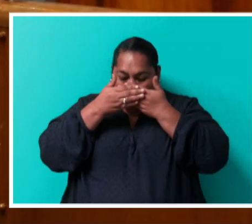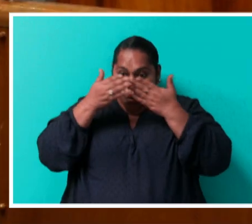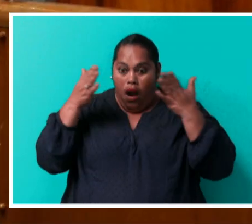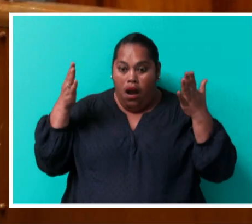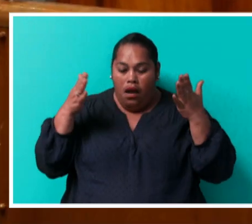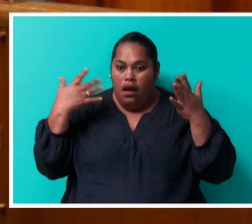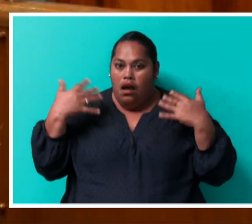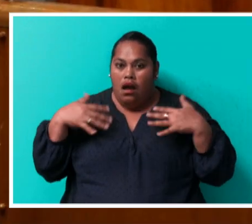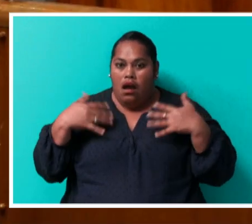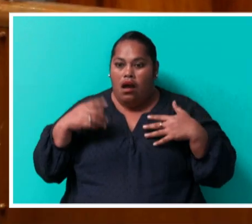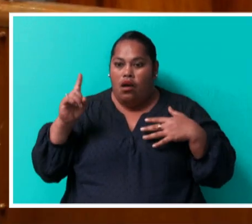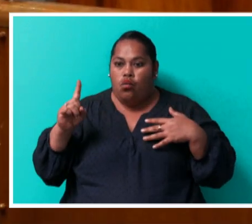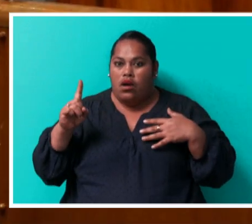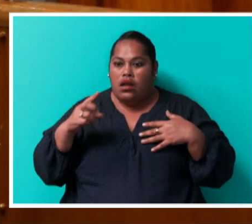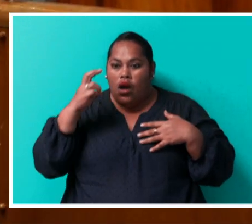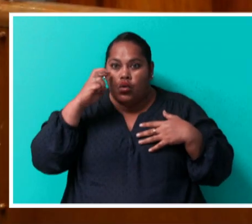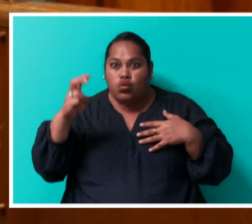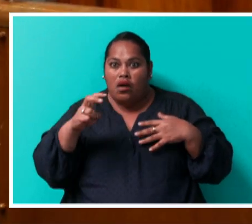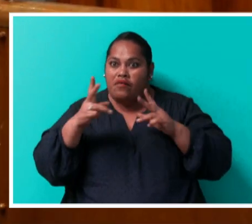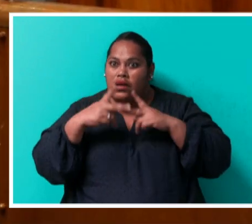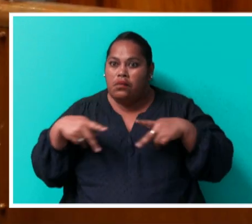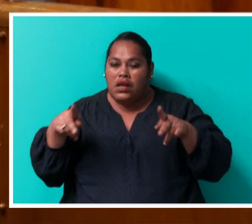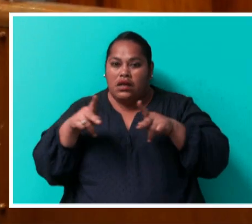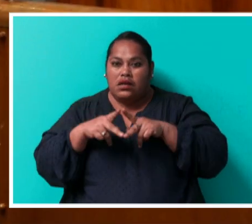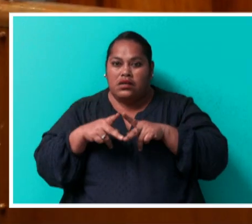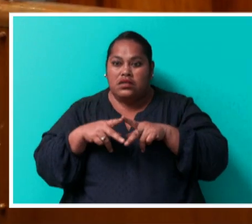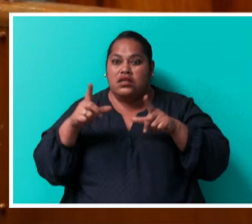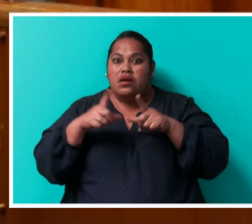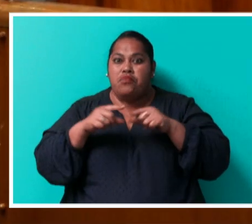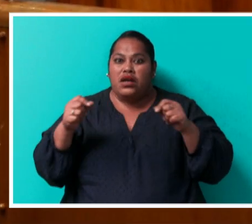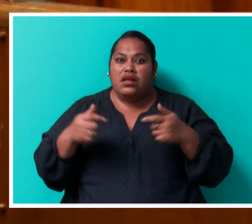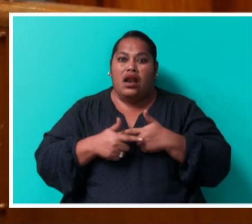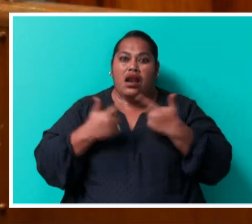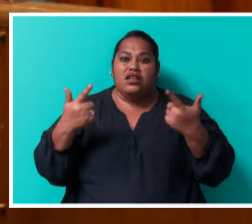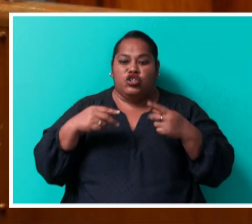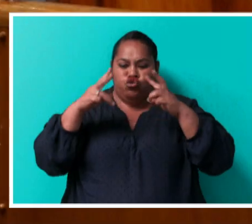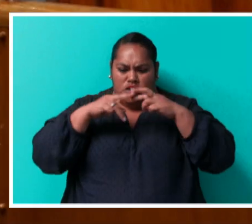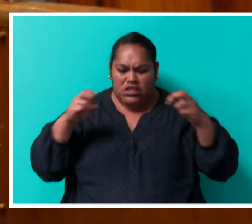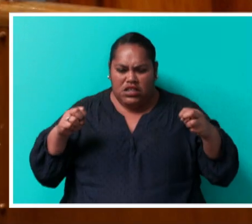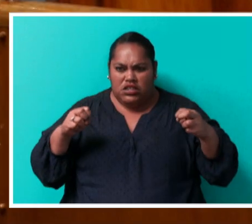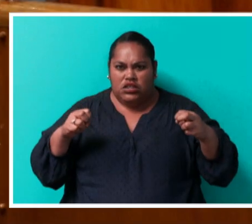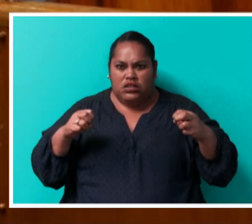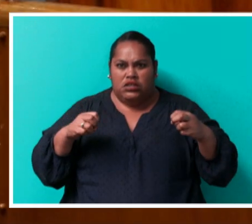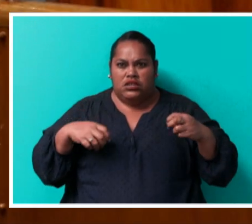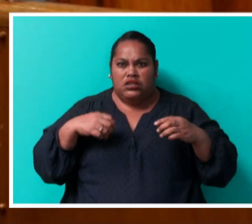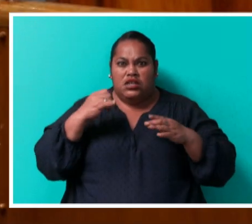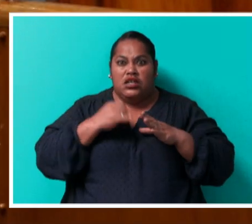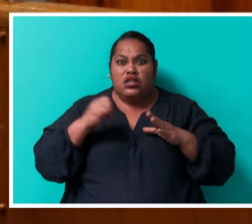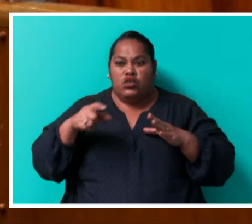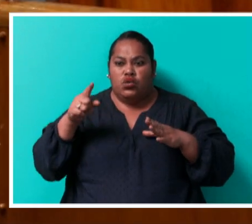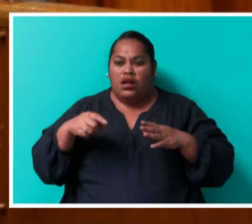tour of the facility. NARA serves as Japan's largest leading research institution, dedicated